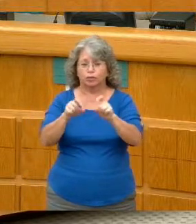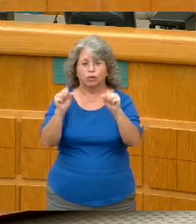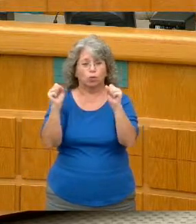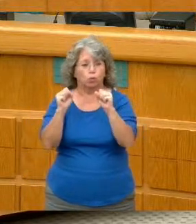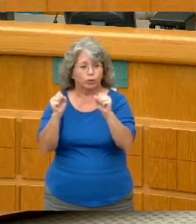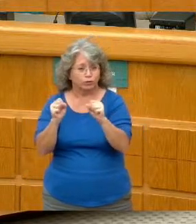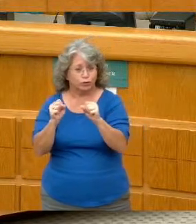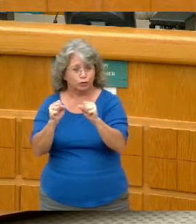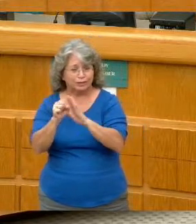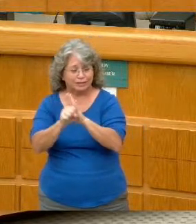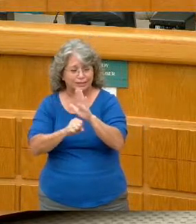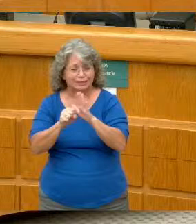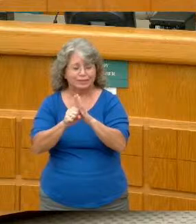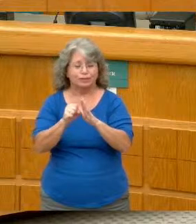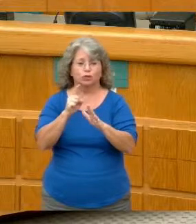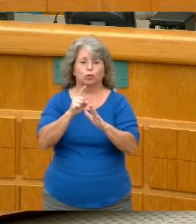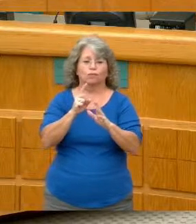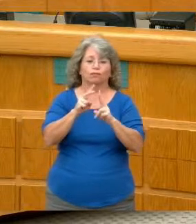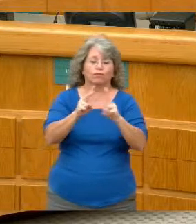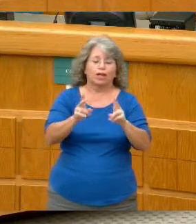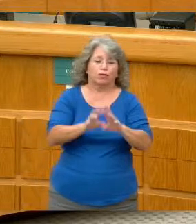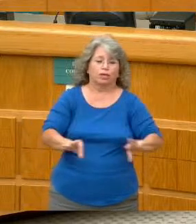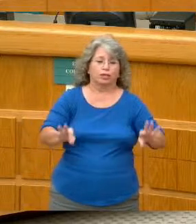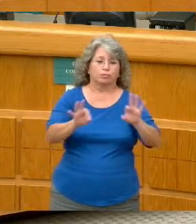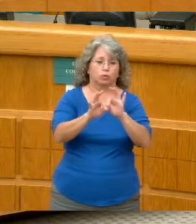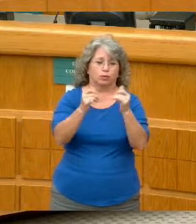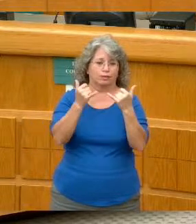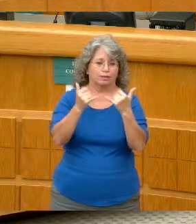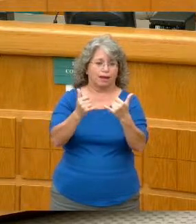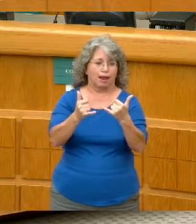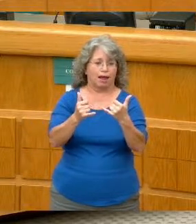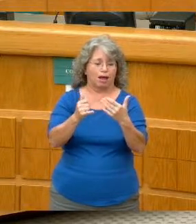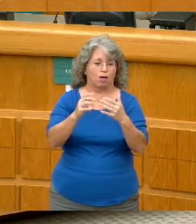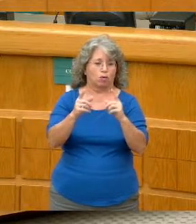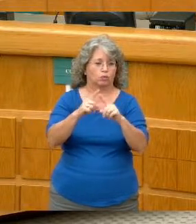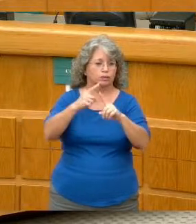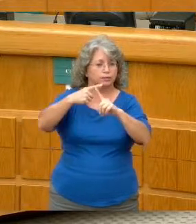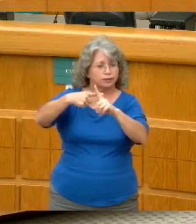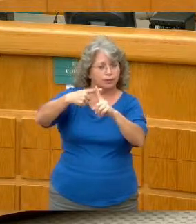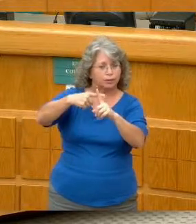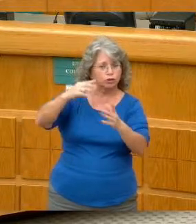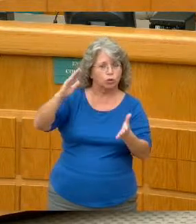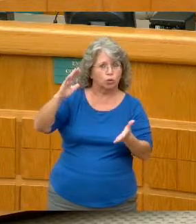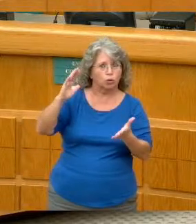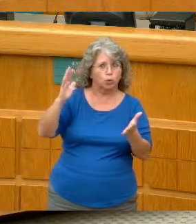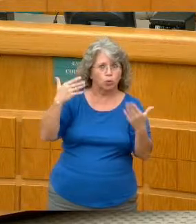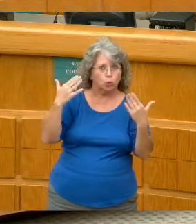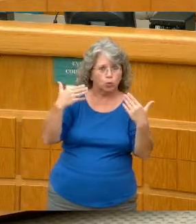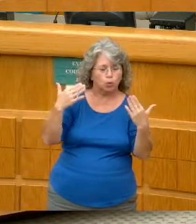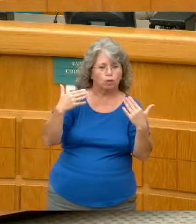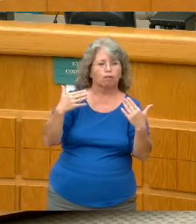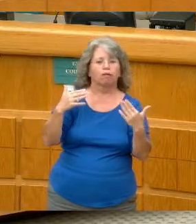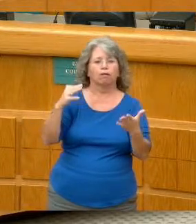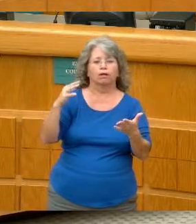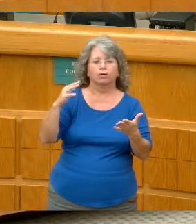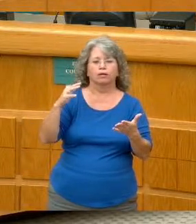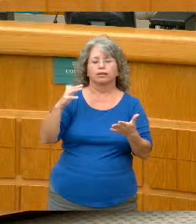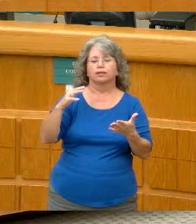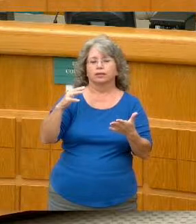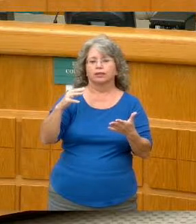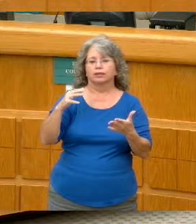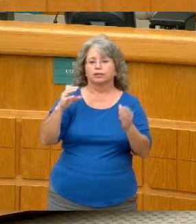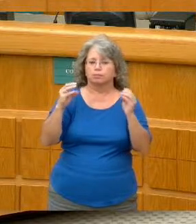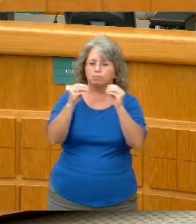season. So it's especially important that around this time to be more vigilant and to be more careful